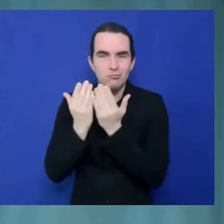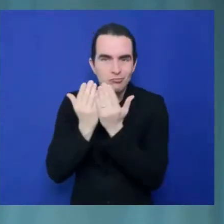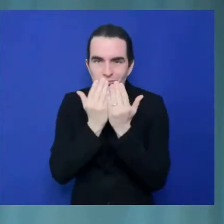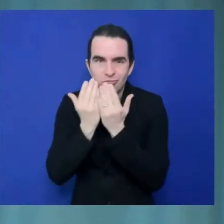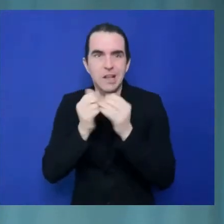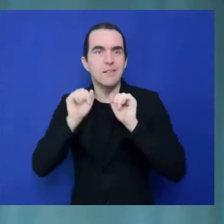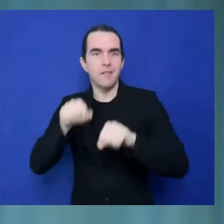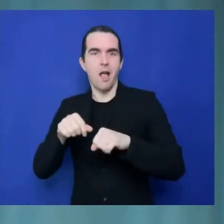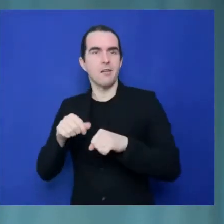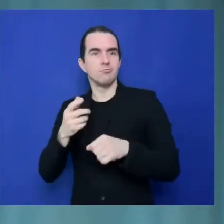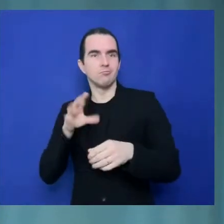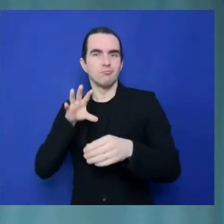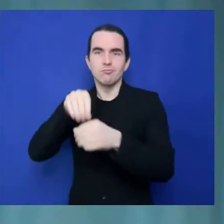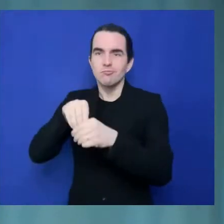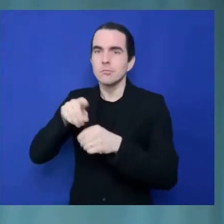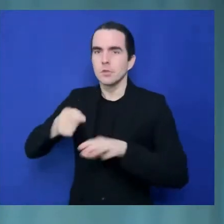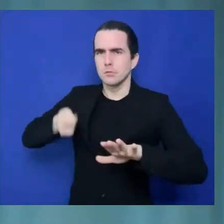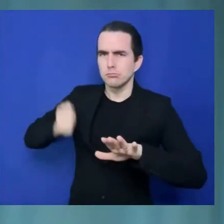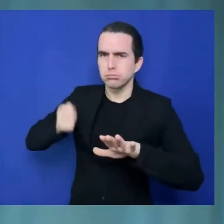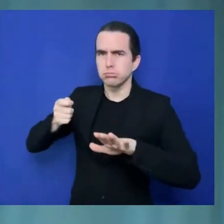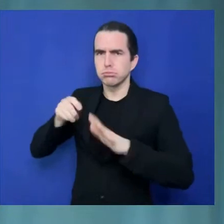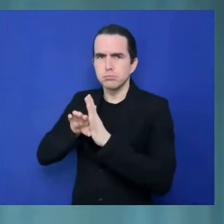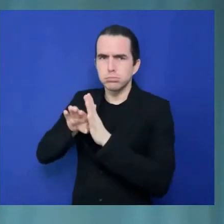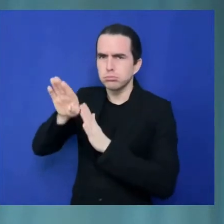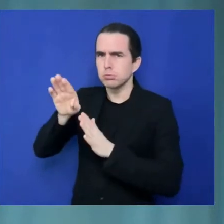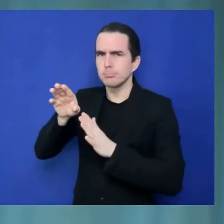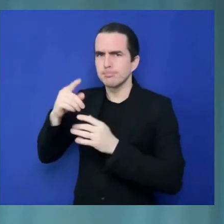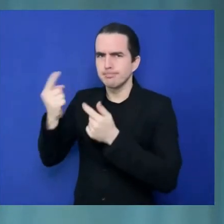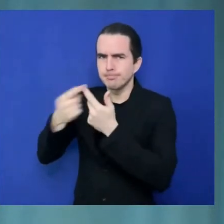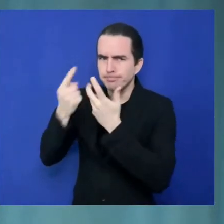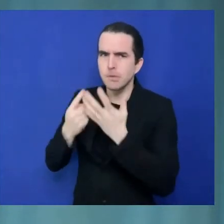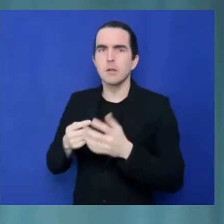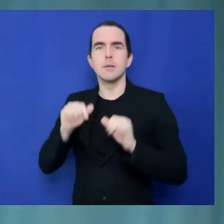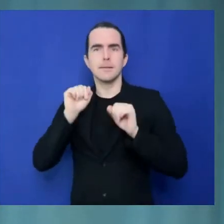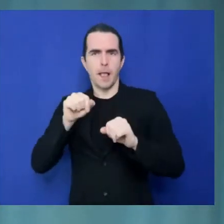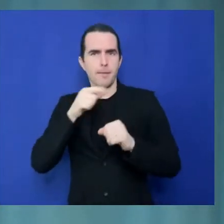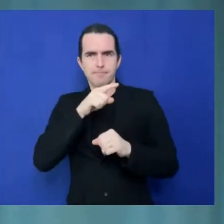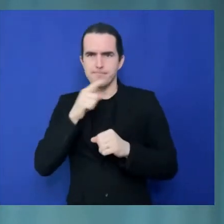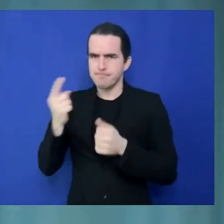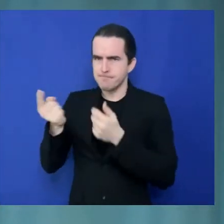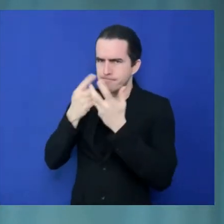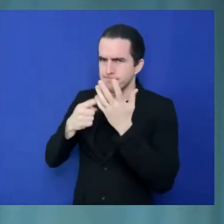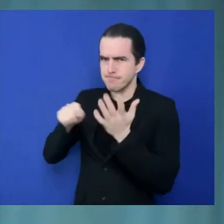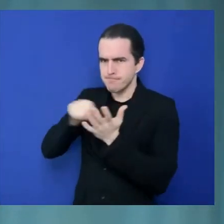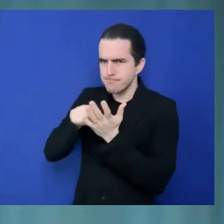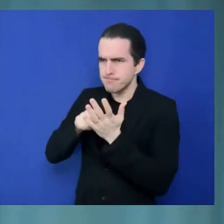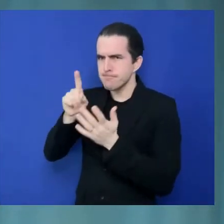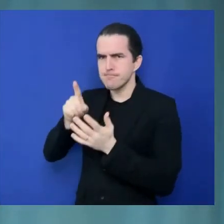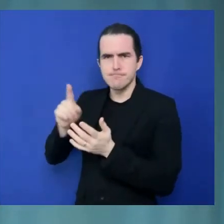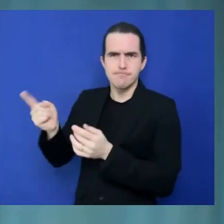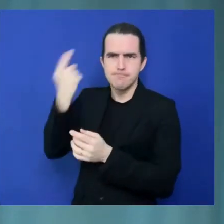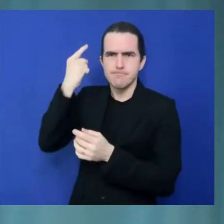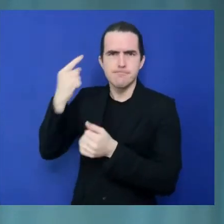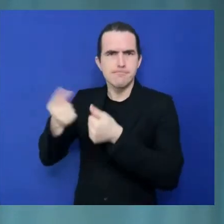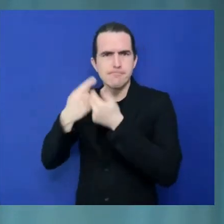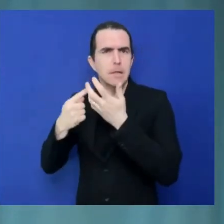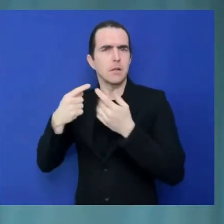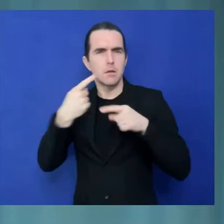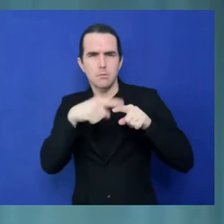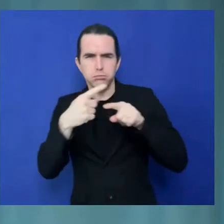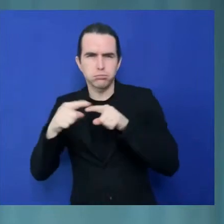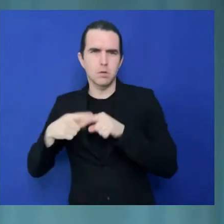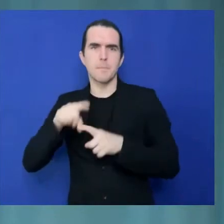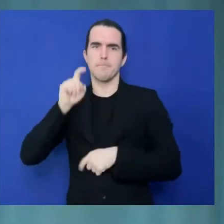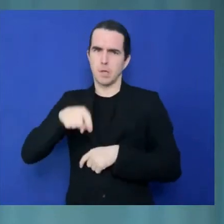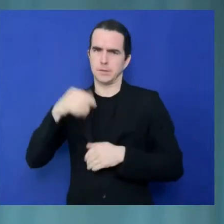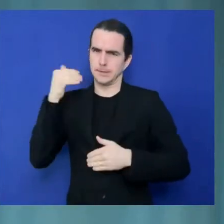their dignity. Digitization of such services and the use of new technologies can contribute to the removal of some barriers. But